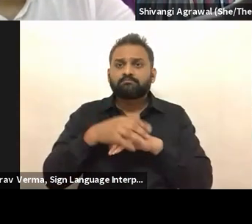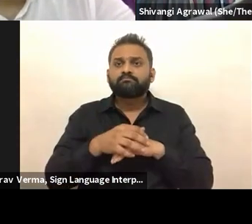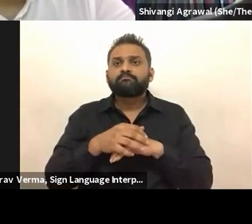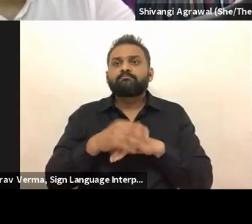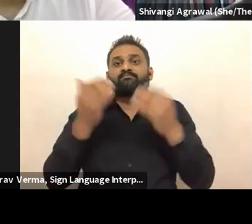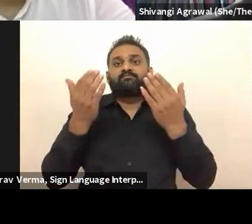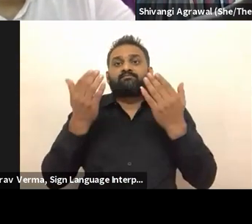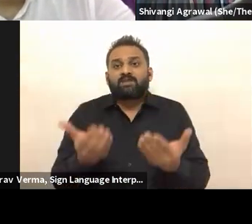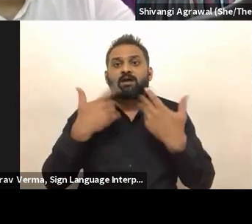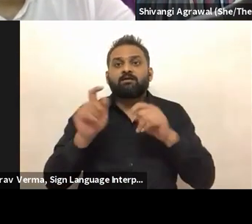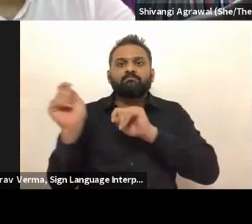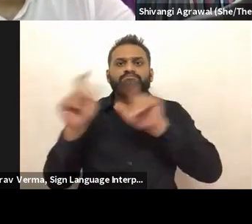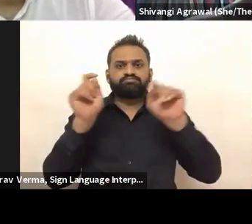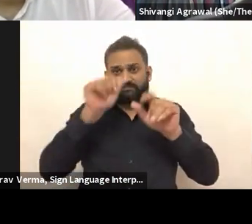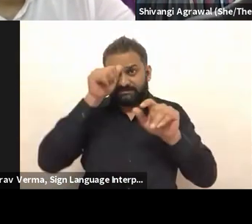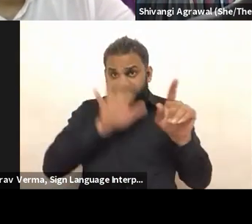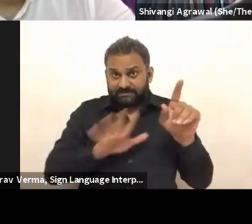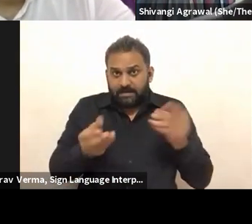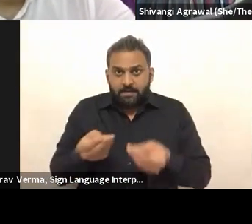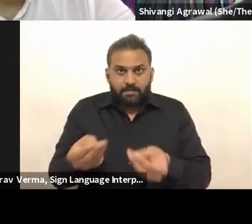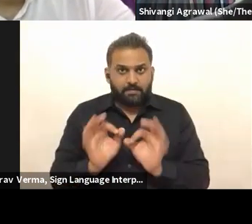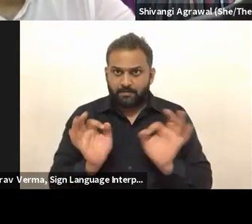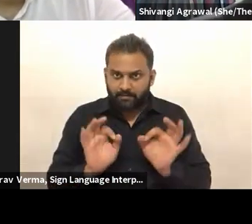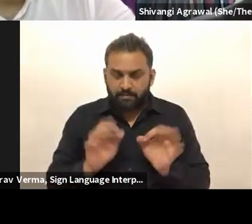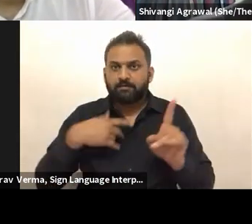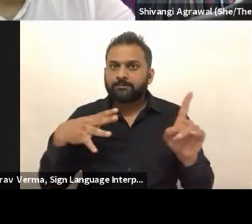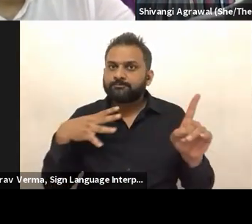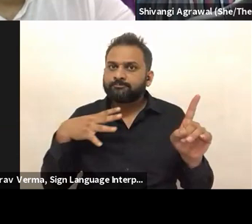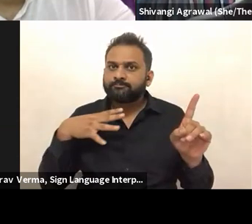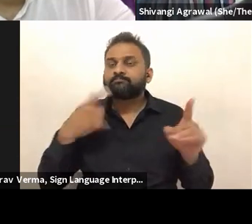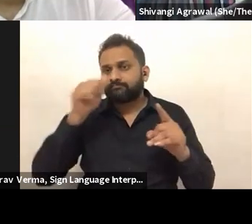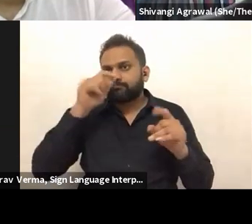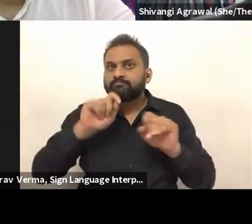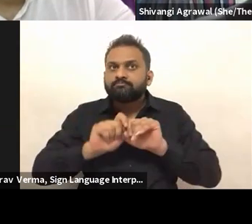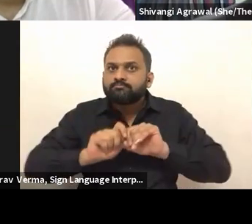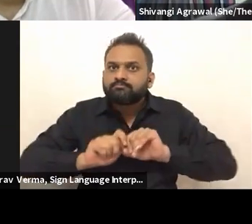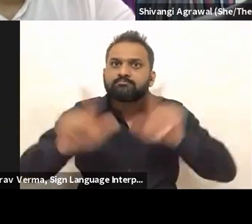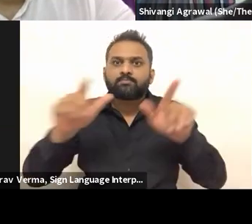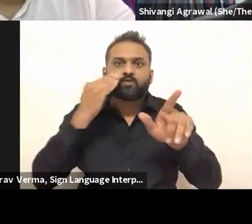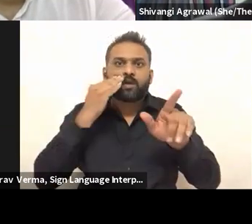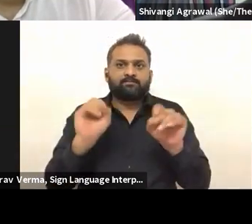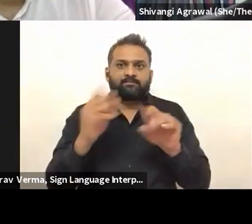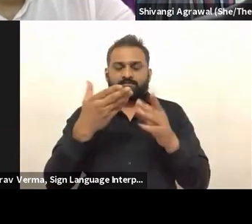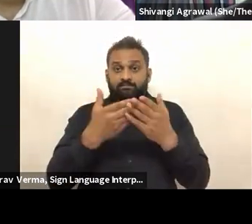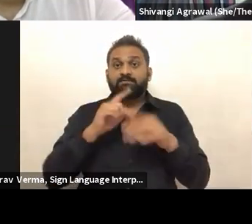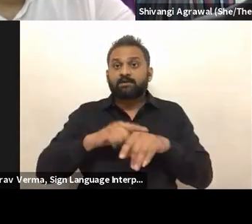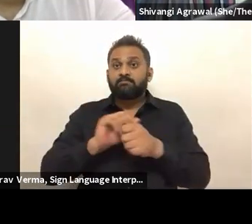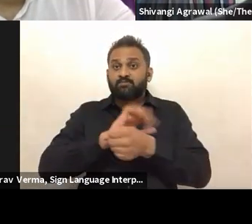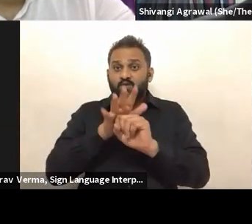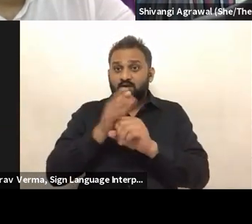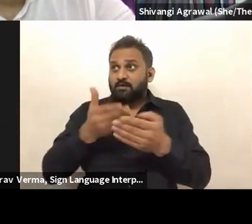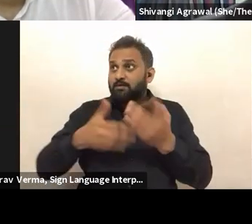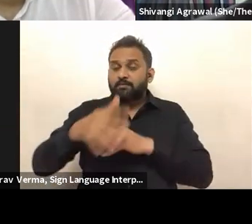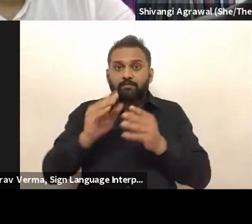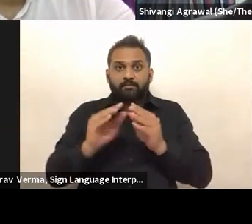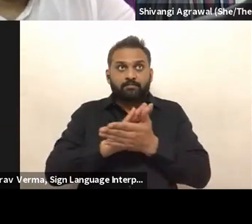screenings coming up in India as yet, so we're still waiting for our Indian premiere to happen. But as soon as the situation with the pandemic improves and we can